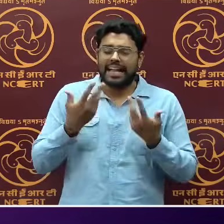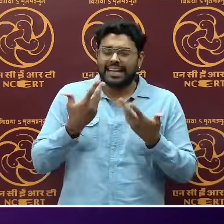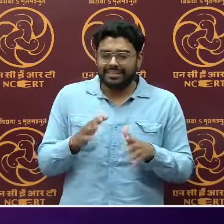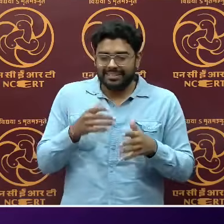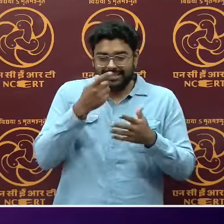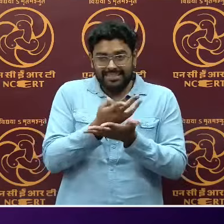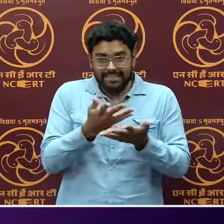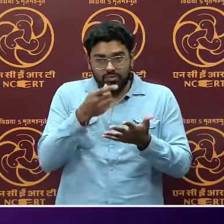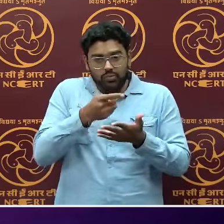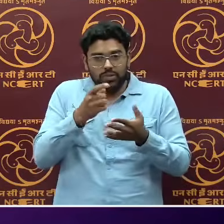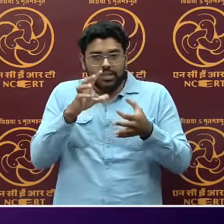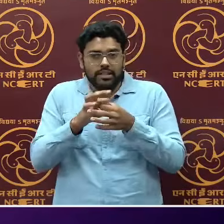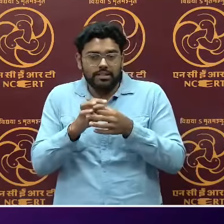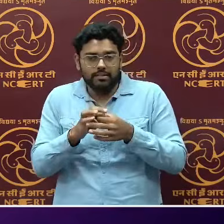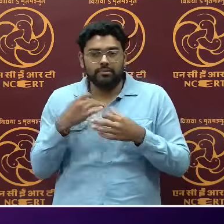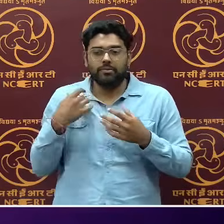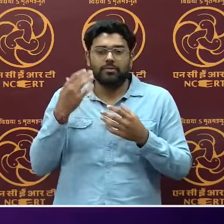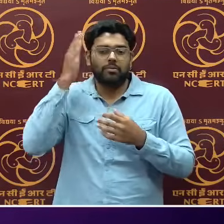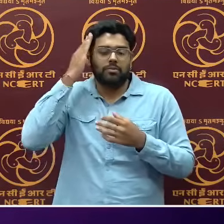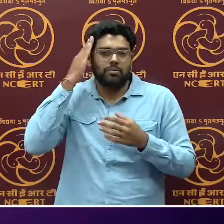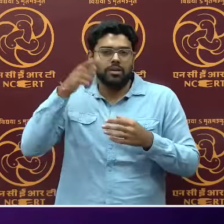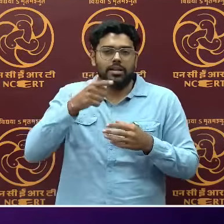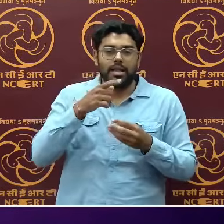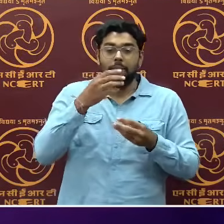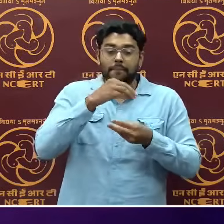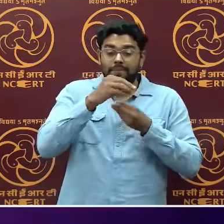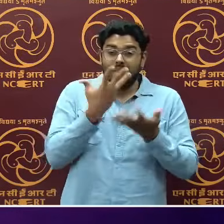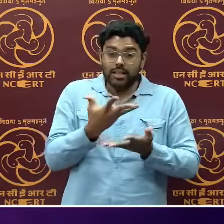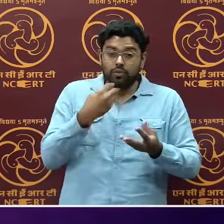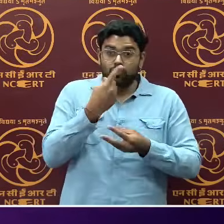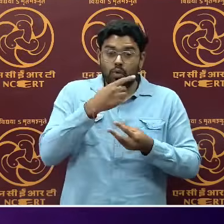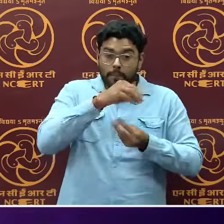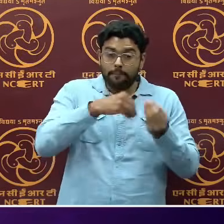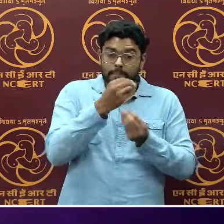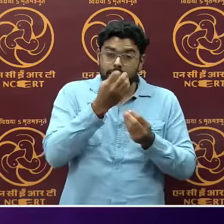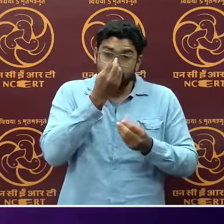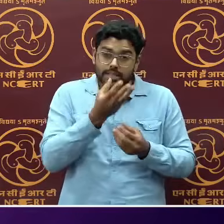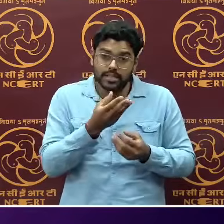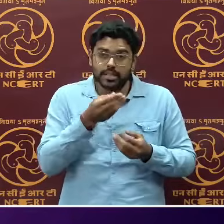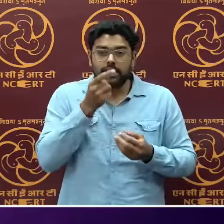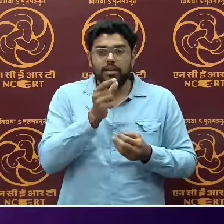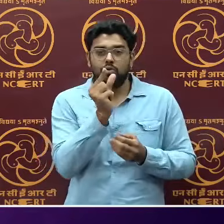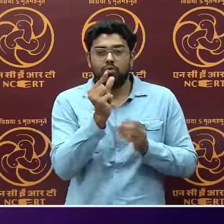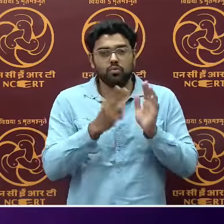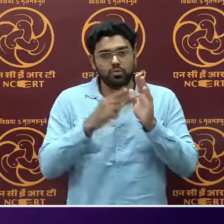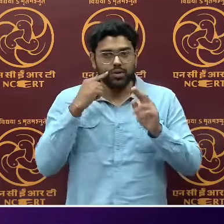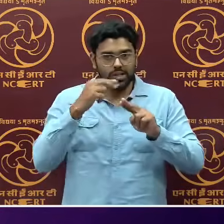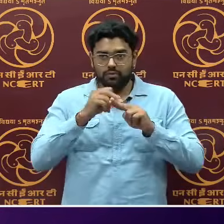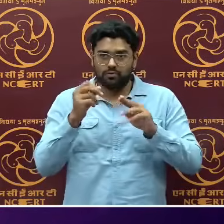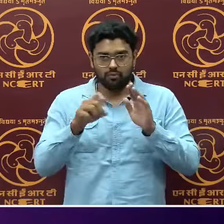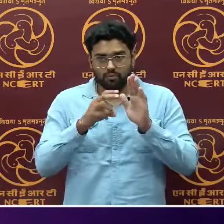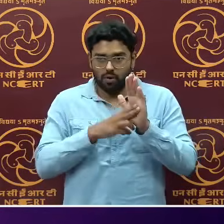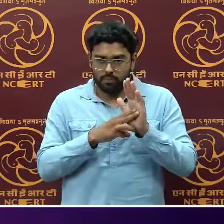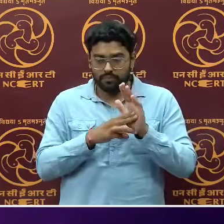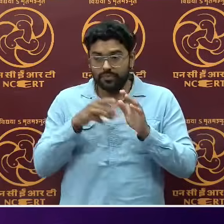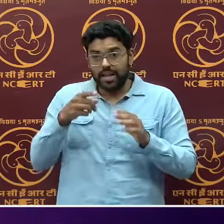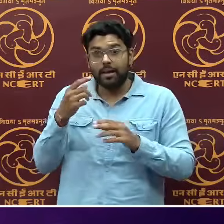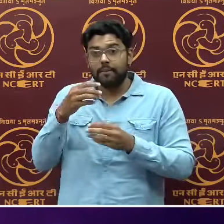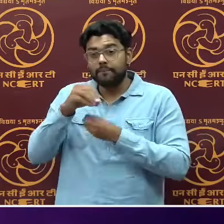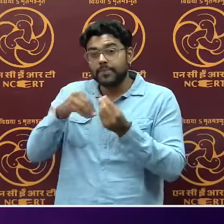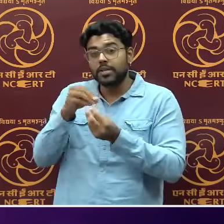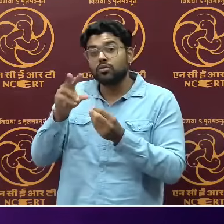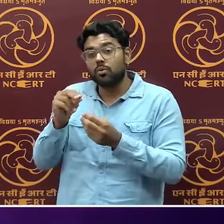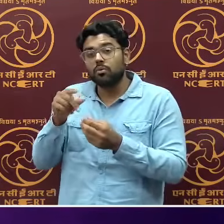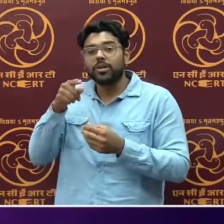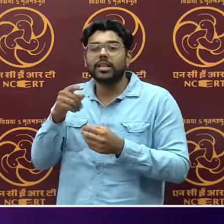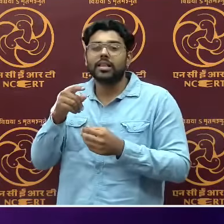differentiate them as homogeneous and heterogeneous mixtures. Yes, that is the first. Now examples here are